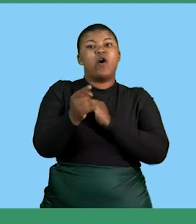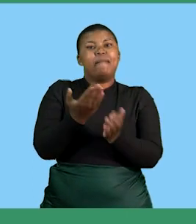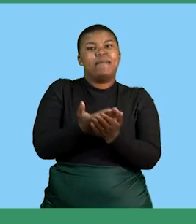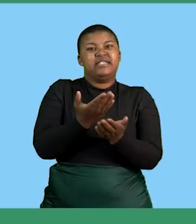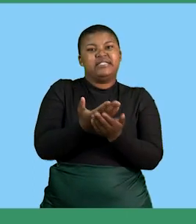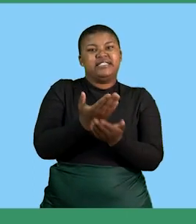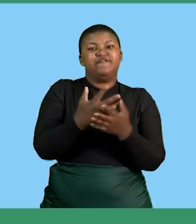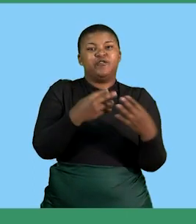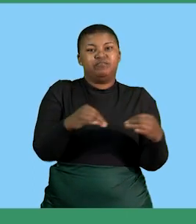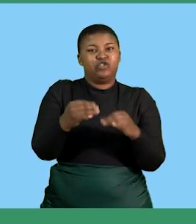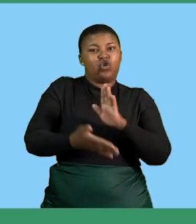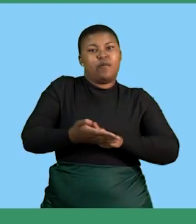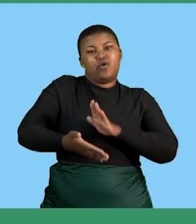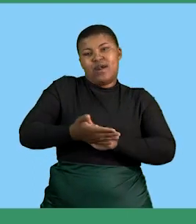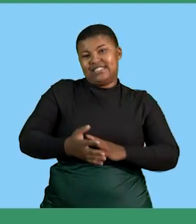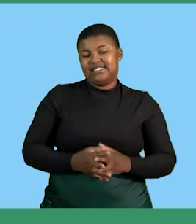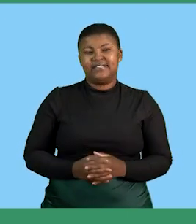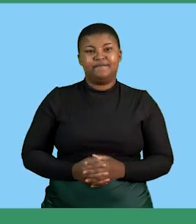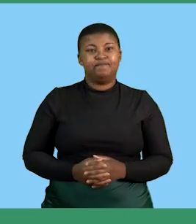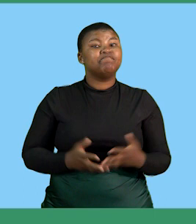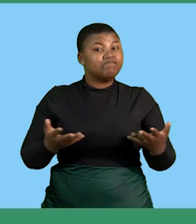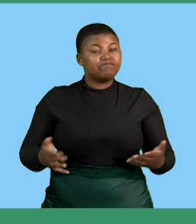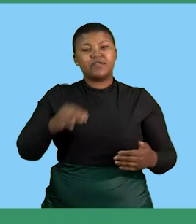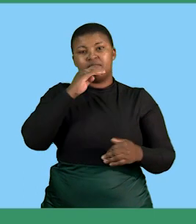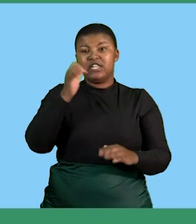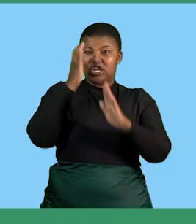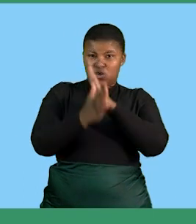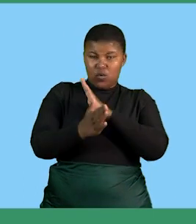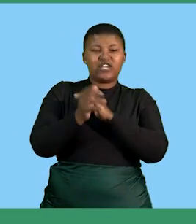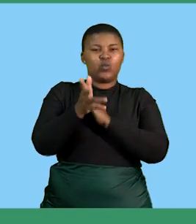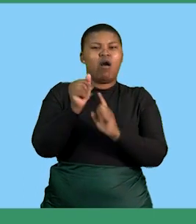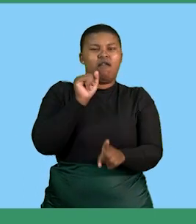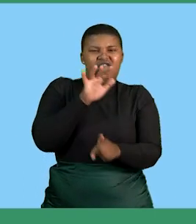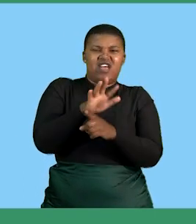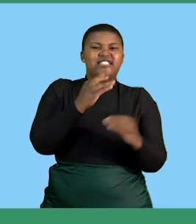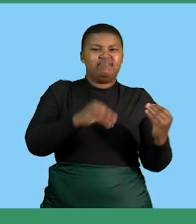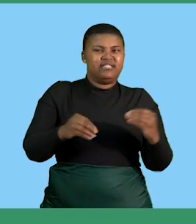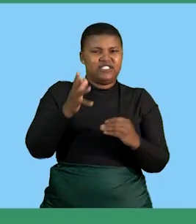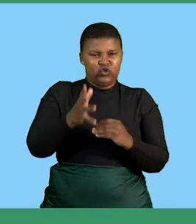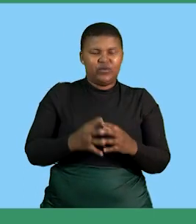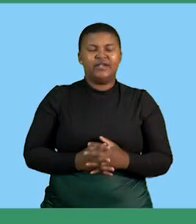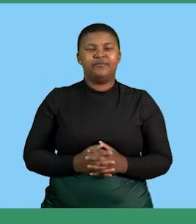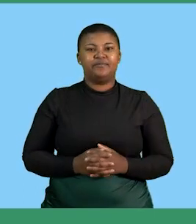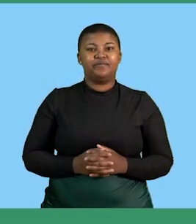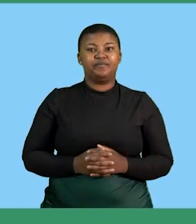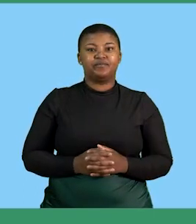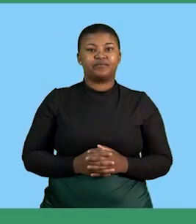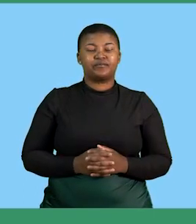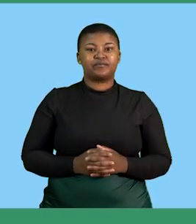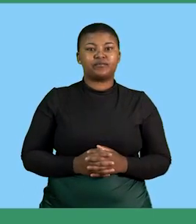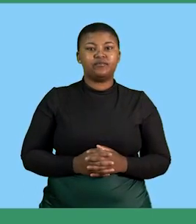ability of the business to operate. So they will directly affect the ability of the business to operate. There we